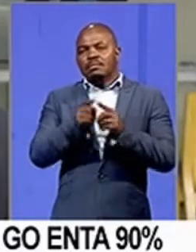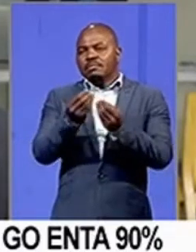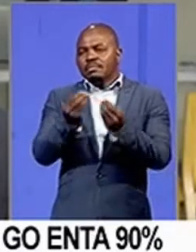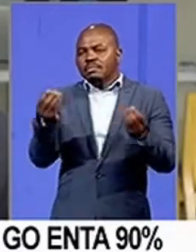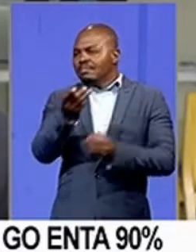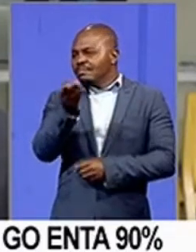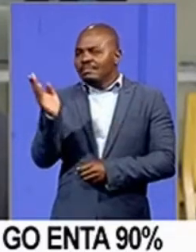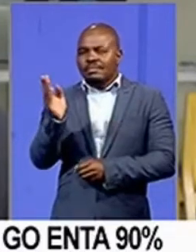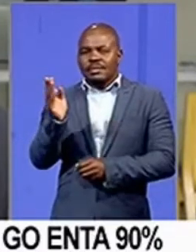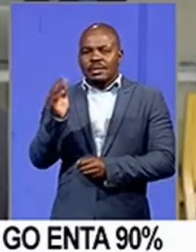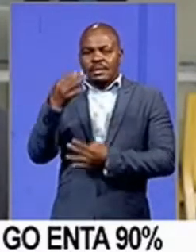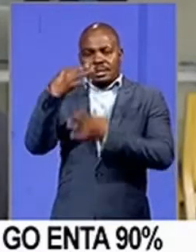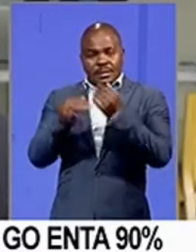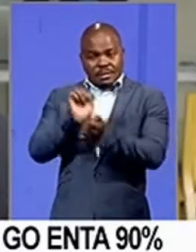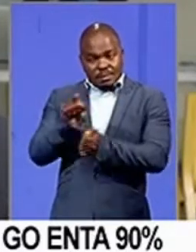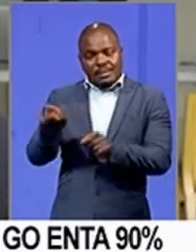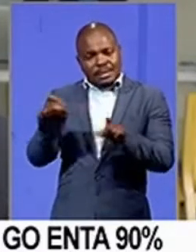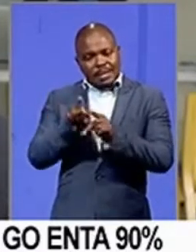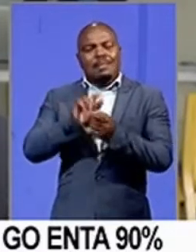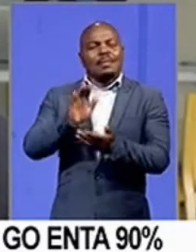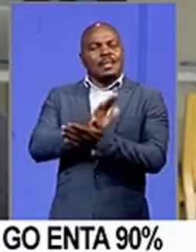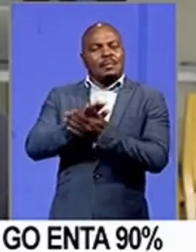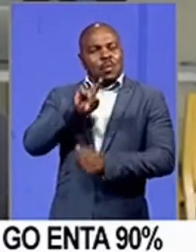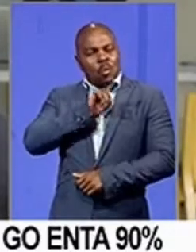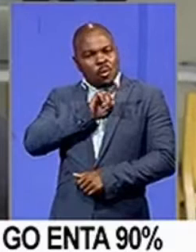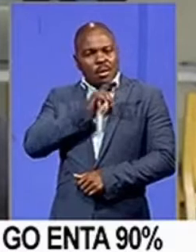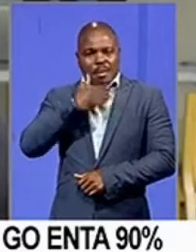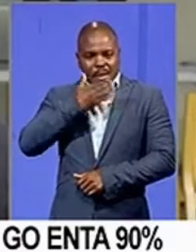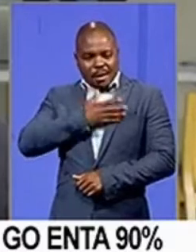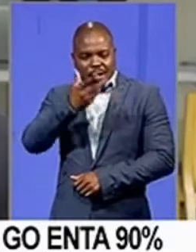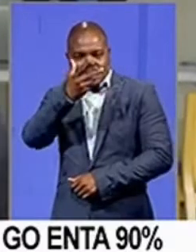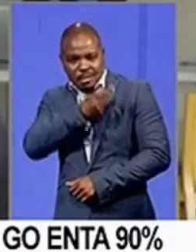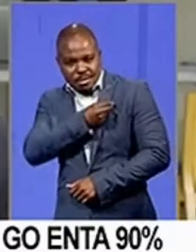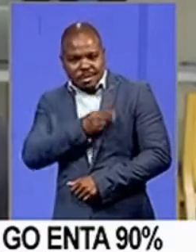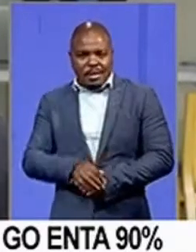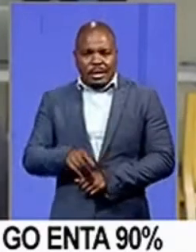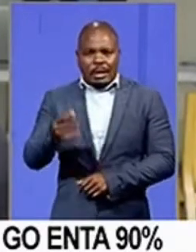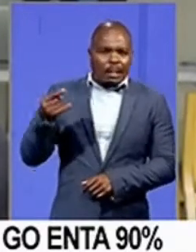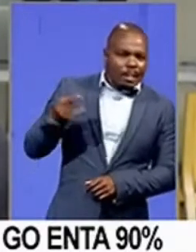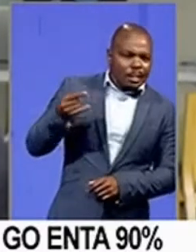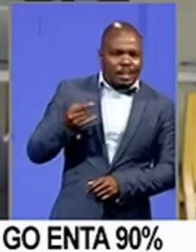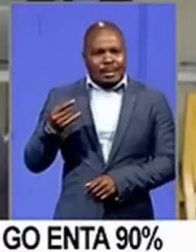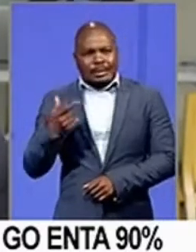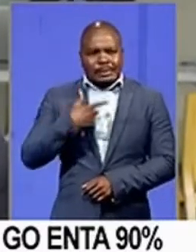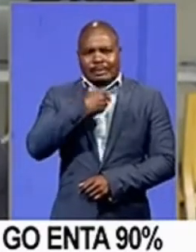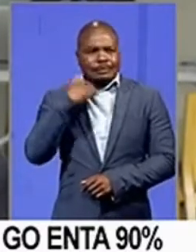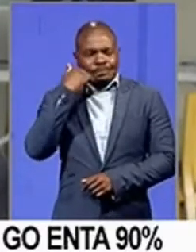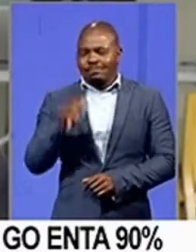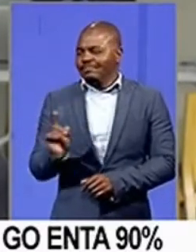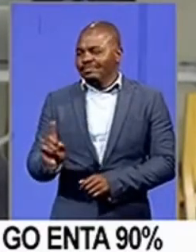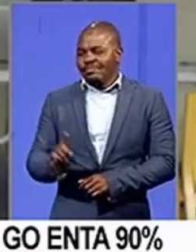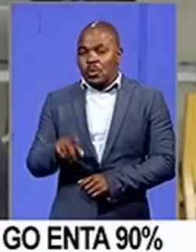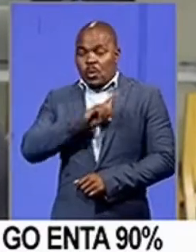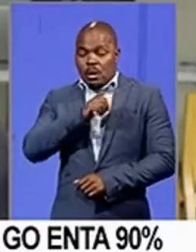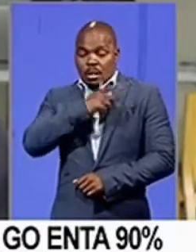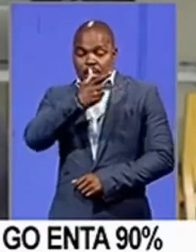ba bo rona ba dula mona ba thabetse hore ba hlabe ha hona ntho hore ba qeaqe hore ha re batle because wa tseba vaccine